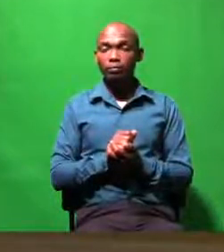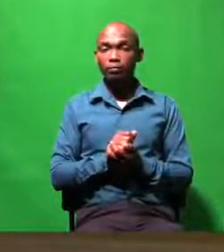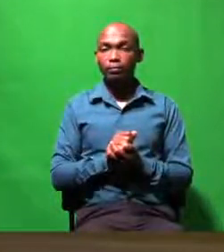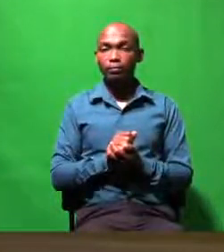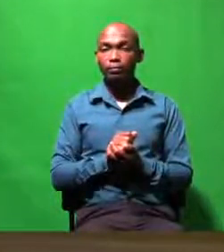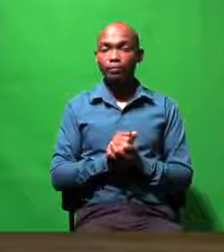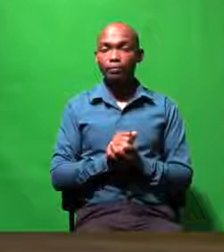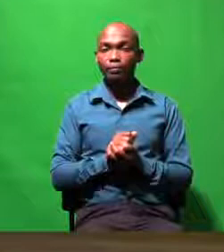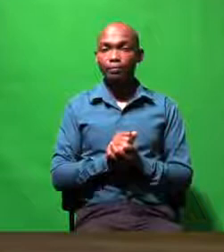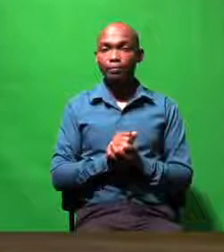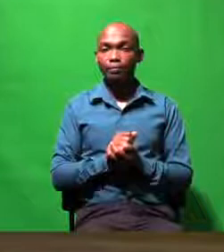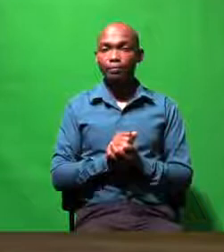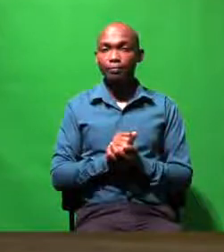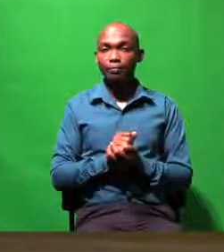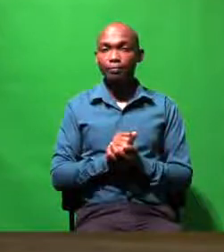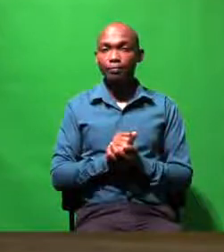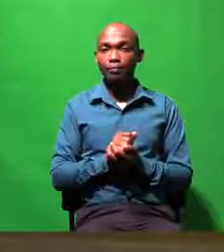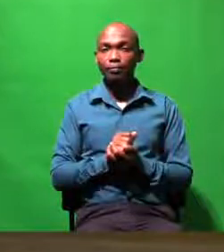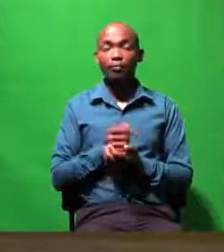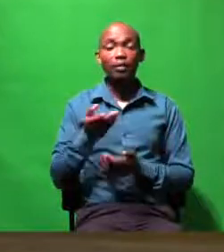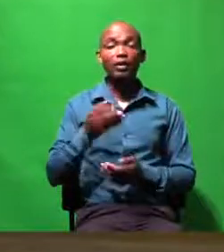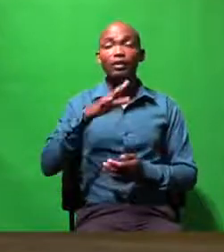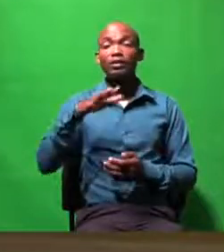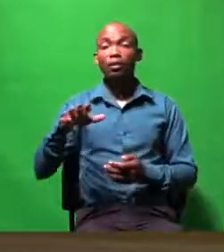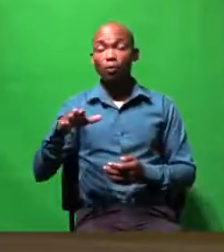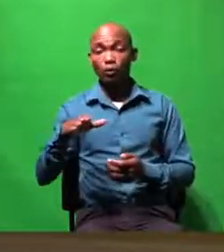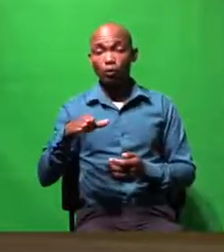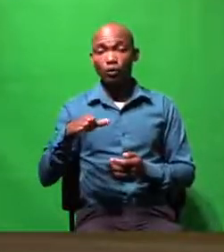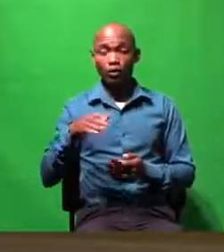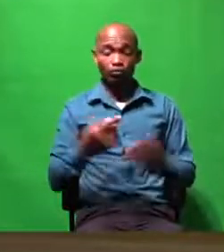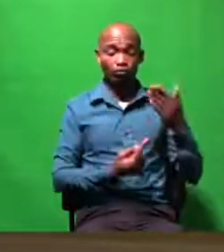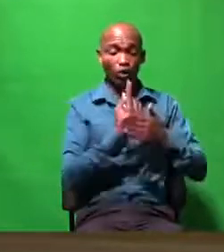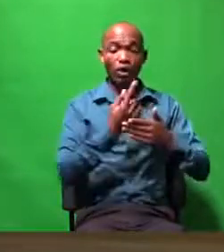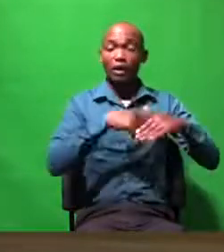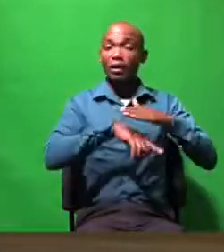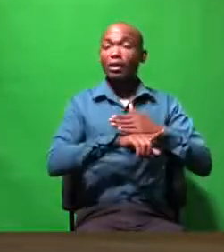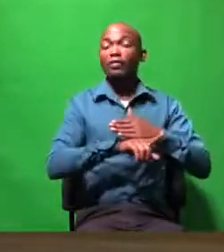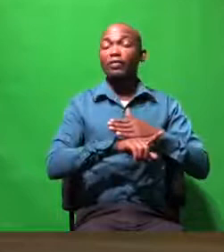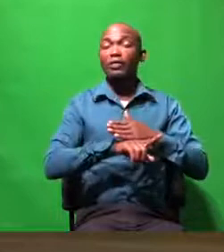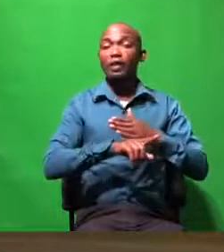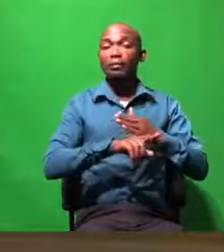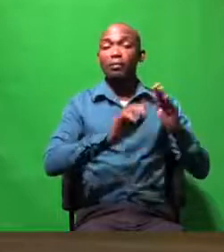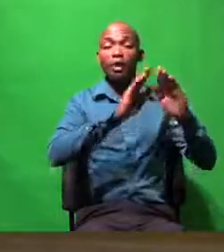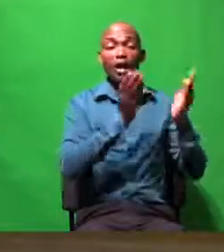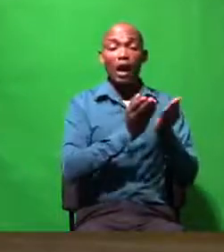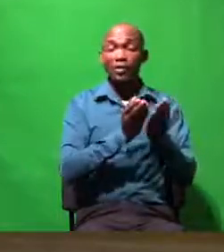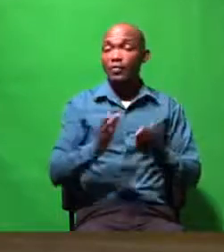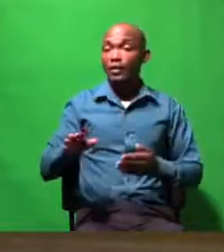on the Earth surfaces, on the Earth